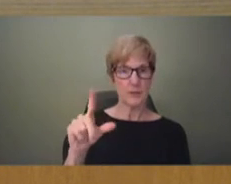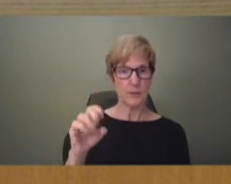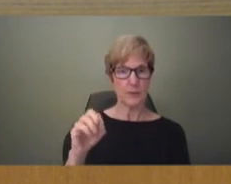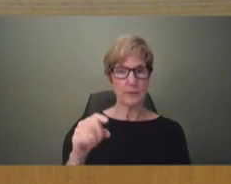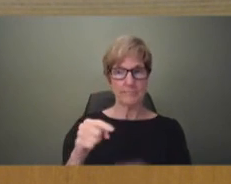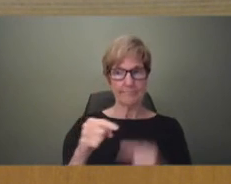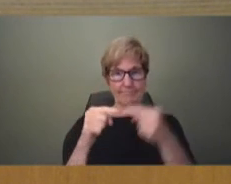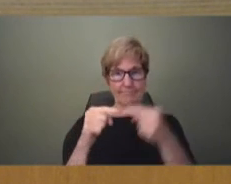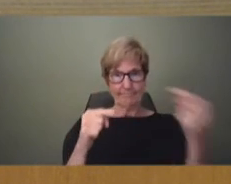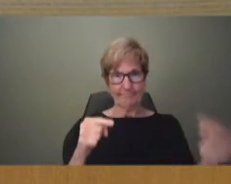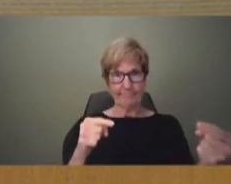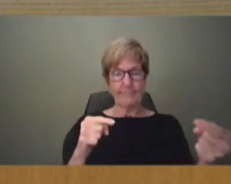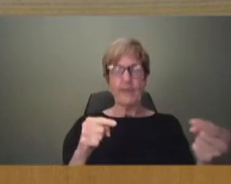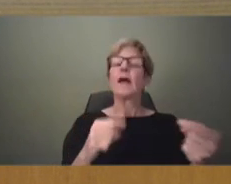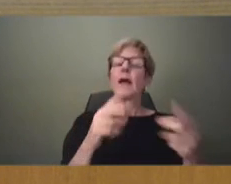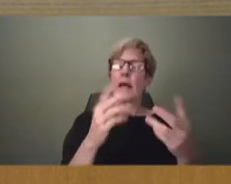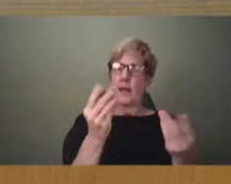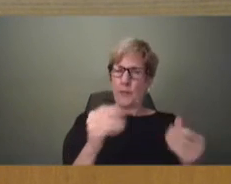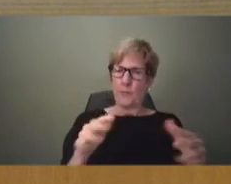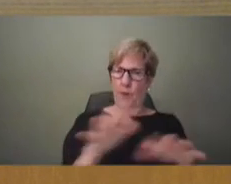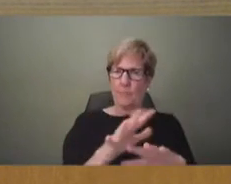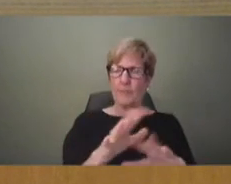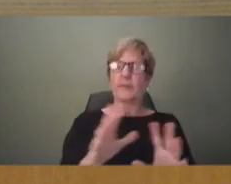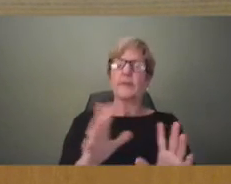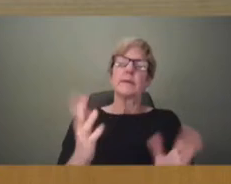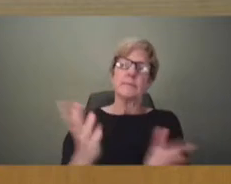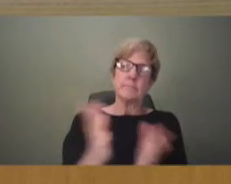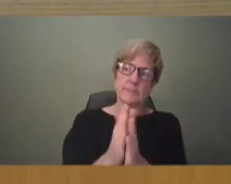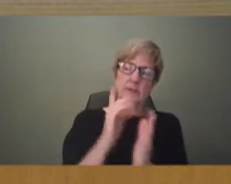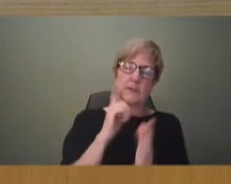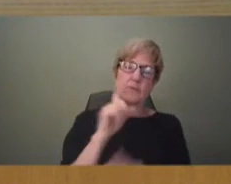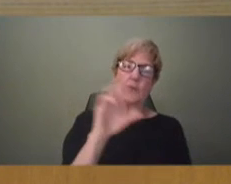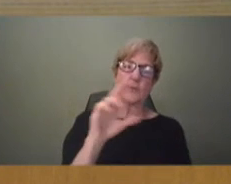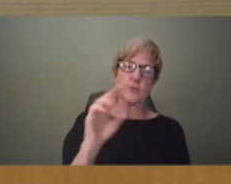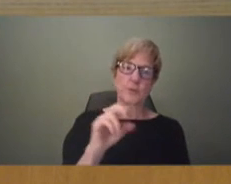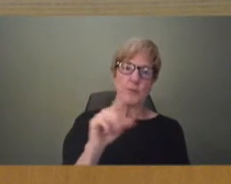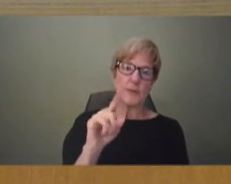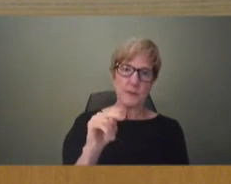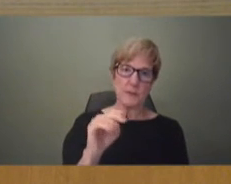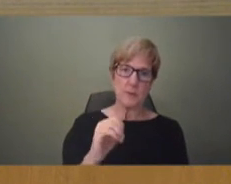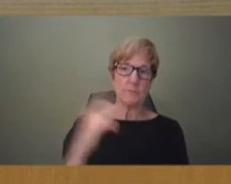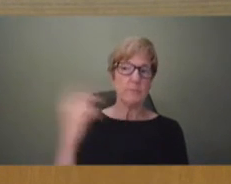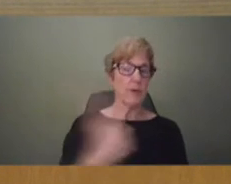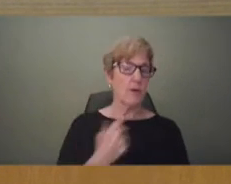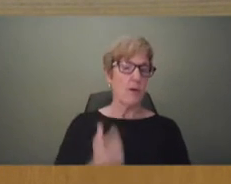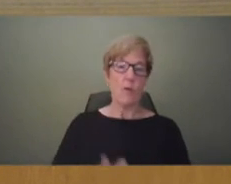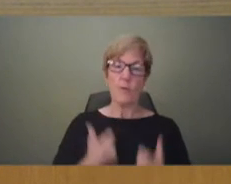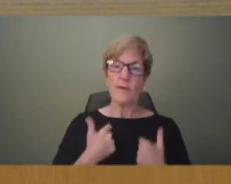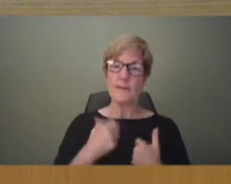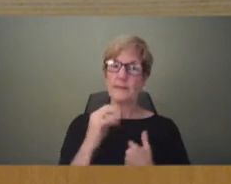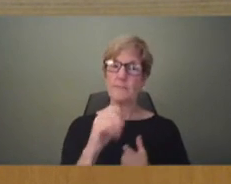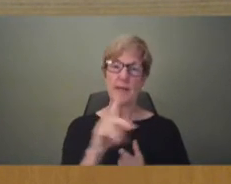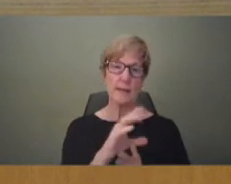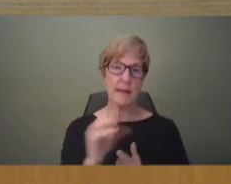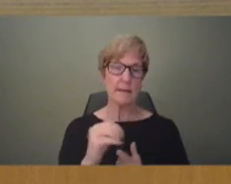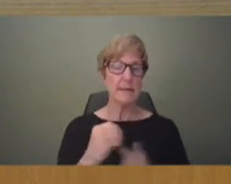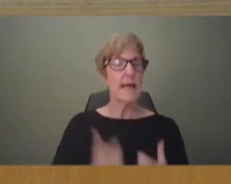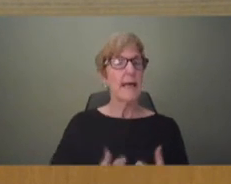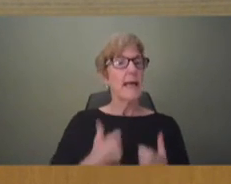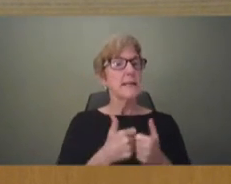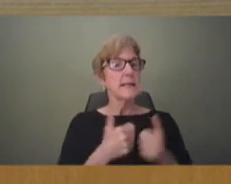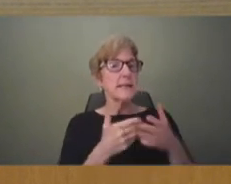property up for resoning we've always lived in mecklinburg County we lived over by the Whitewater